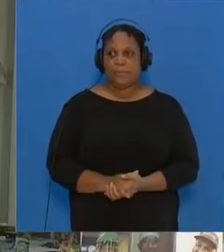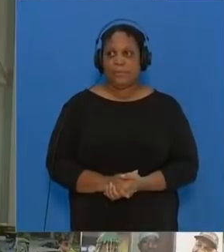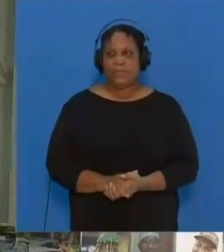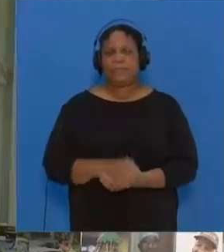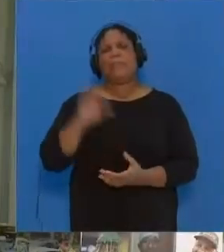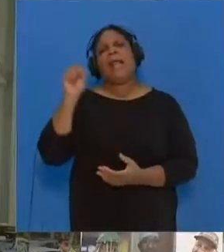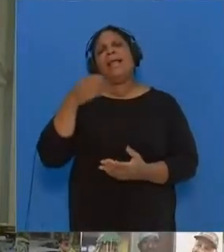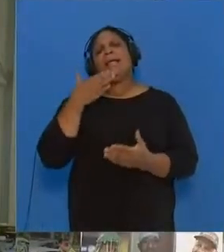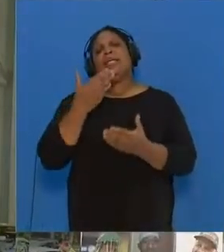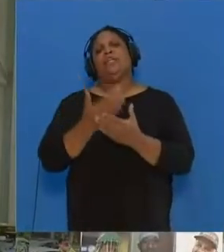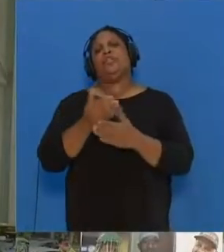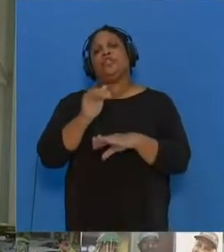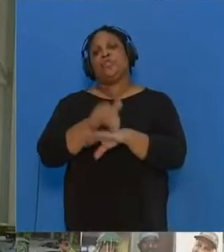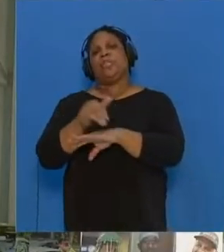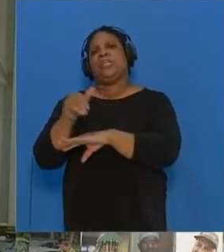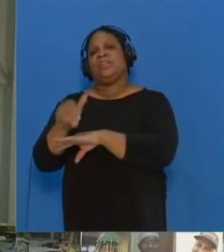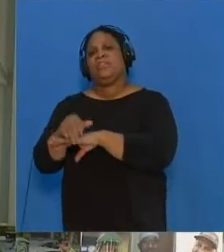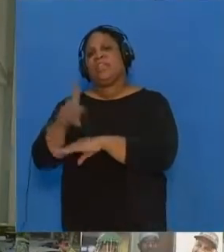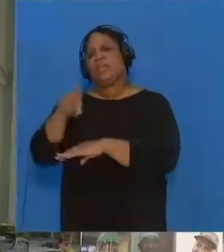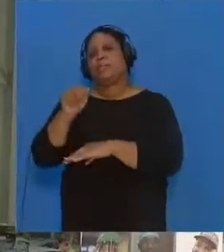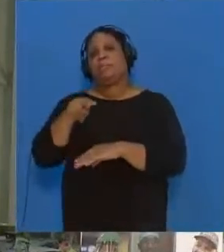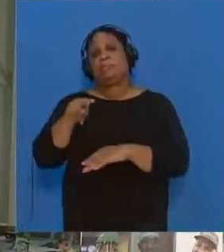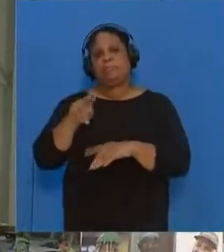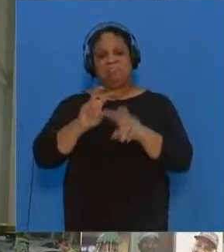Yes, good evening, panel. Good evening, Premier.